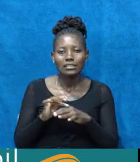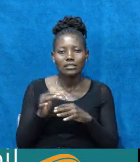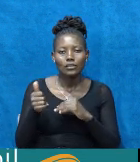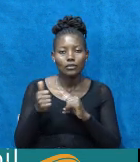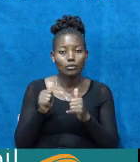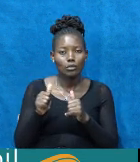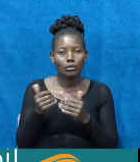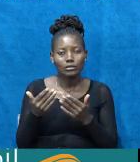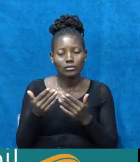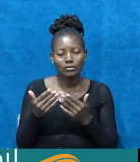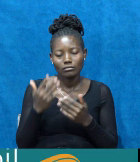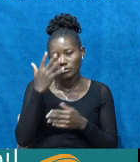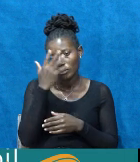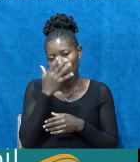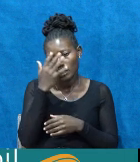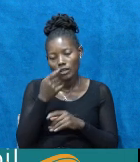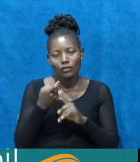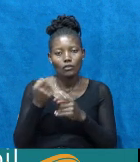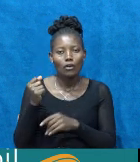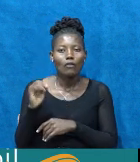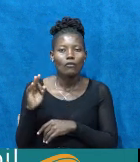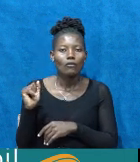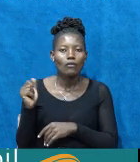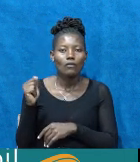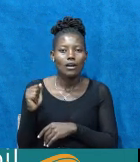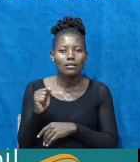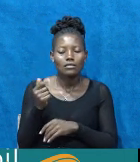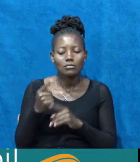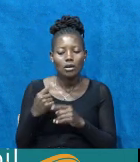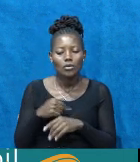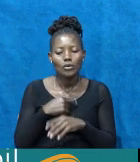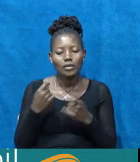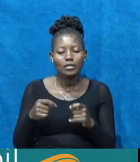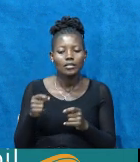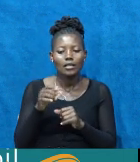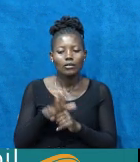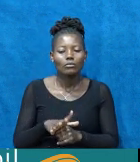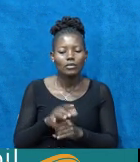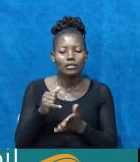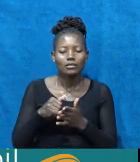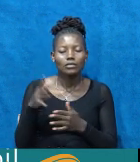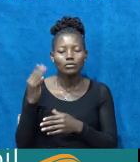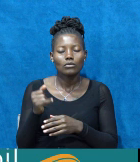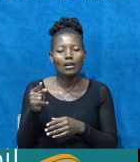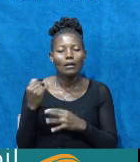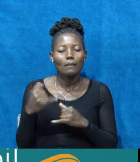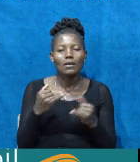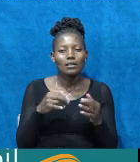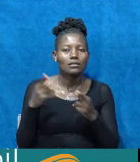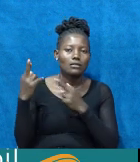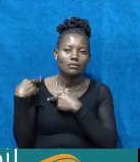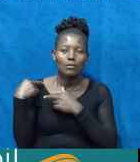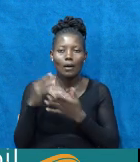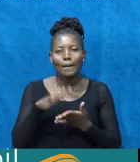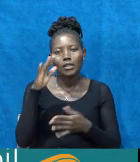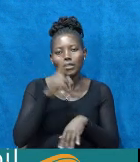to recovery. And I know most athletes, especially those that take part in weight-sensitive sports and aesthetic sports,